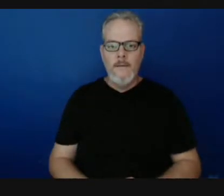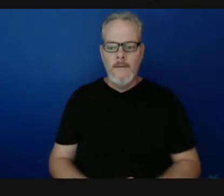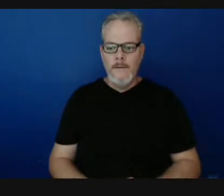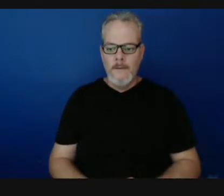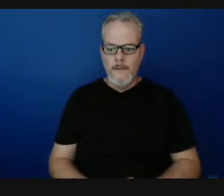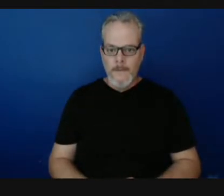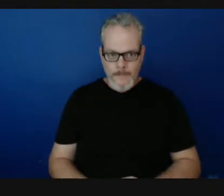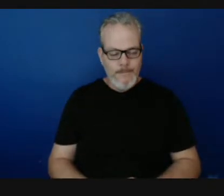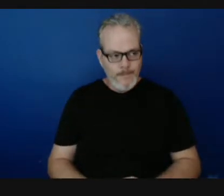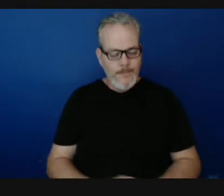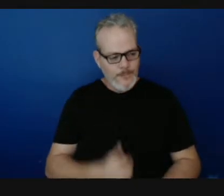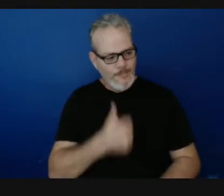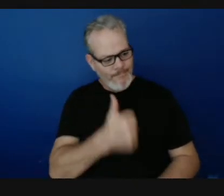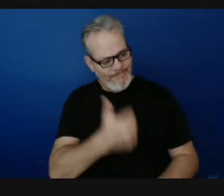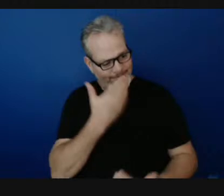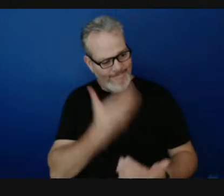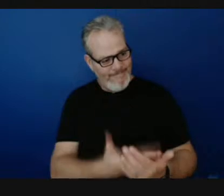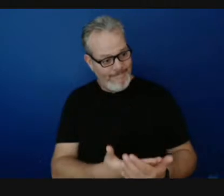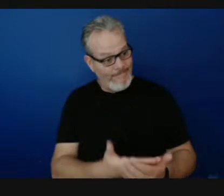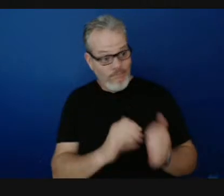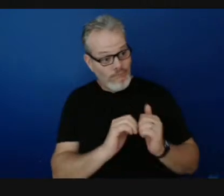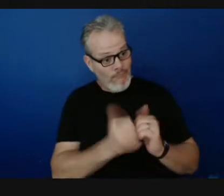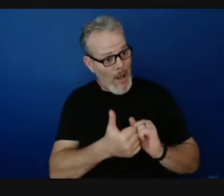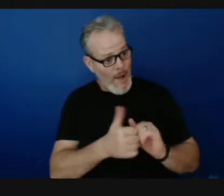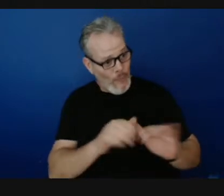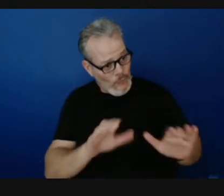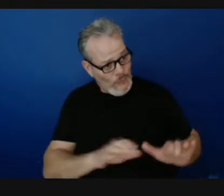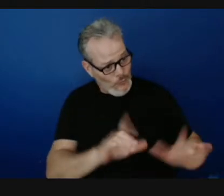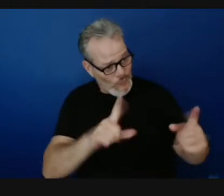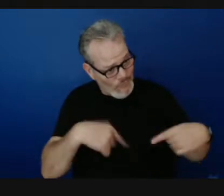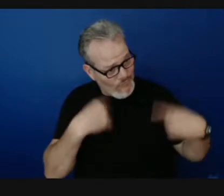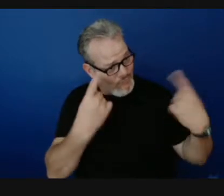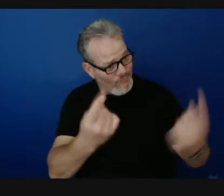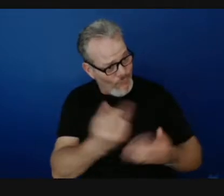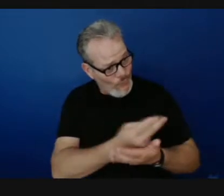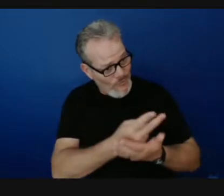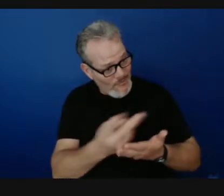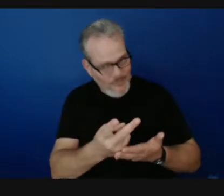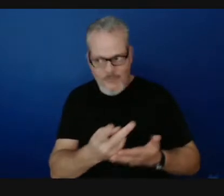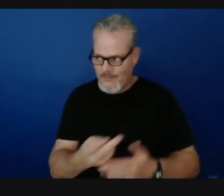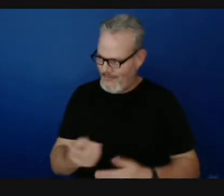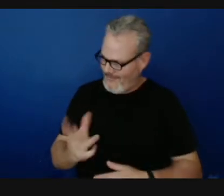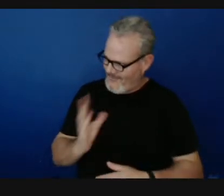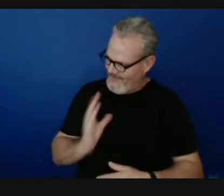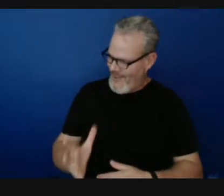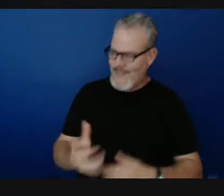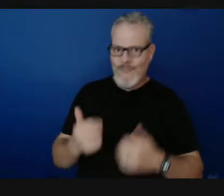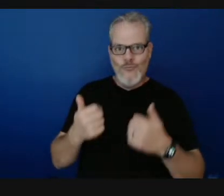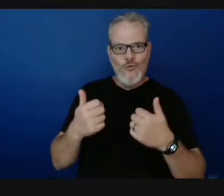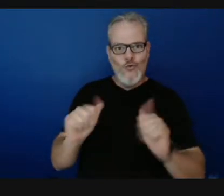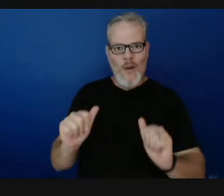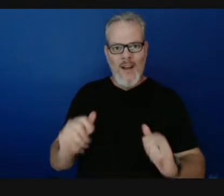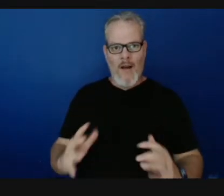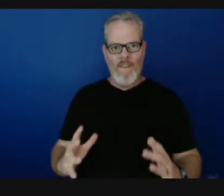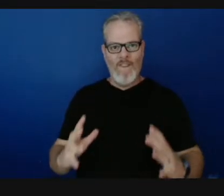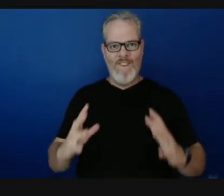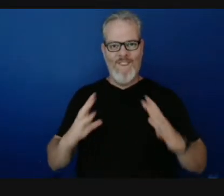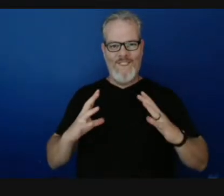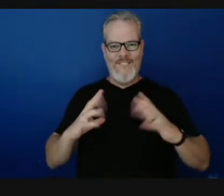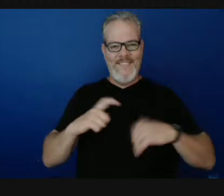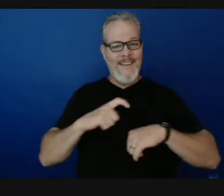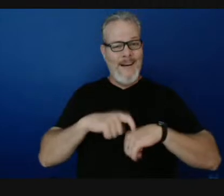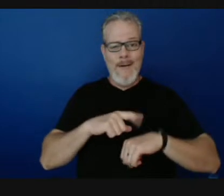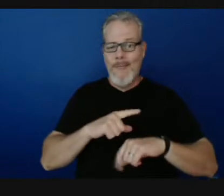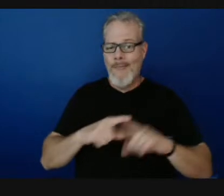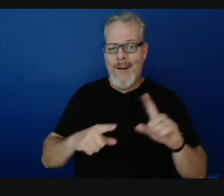Yeah, awesome. And how have you been for the last couple of weeks? I've been good to try and take some time off as much as can. You know, it didn't get off